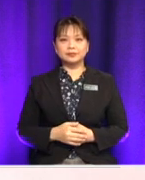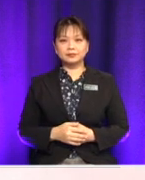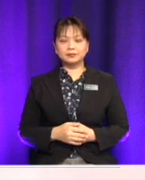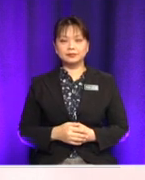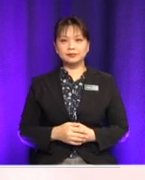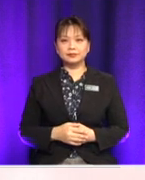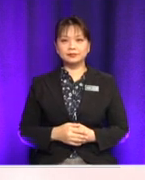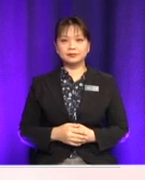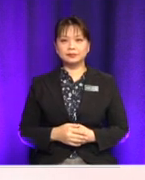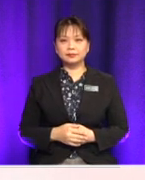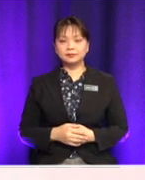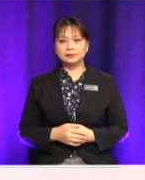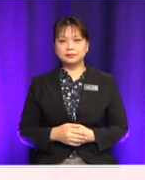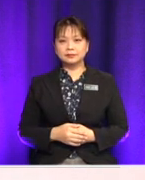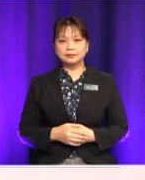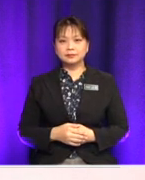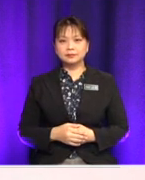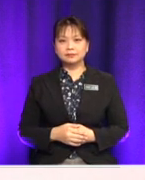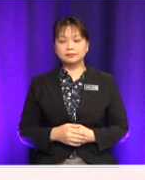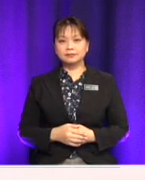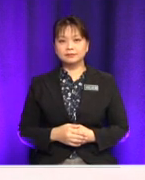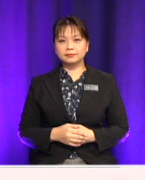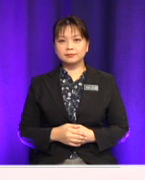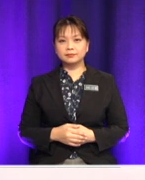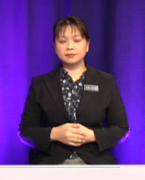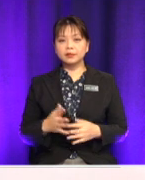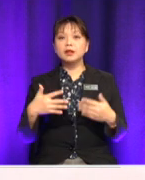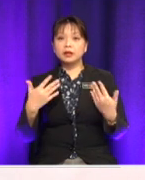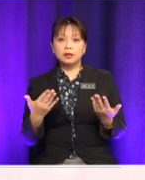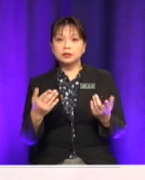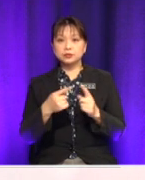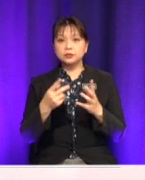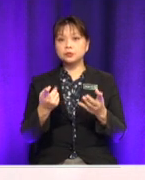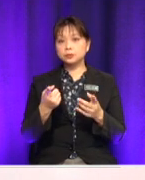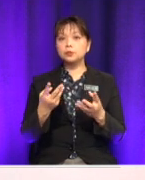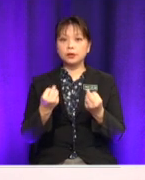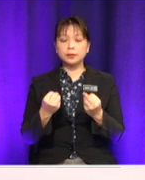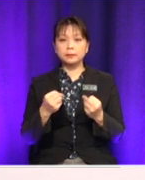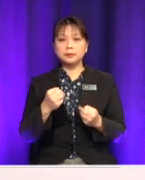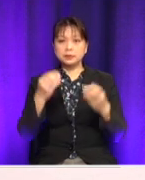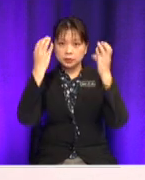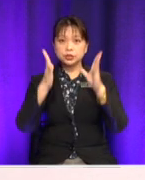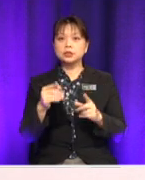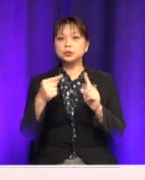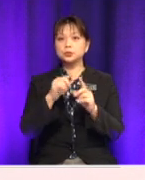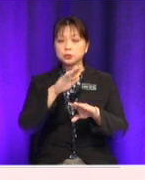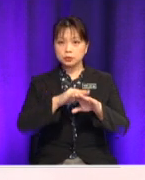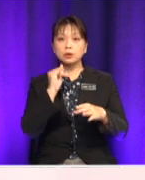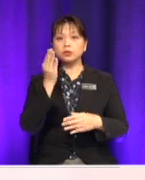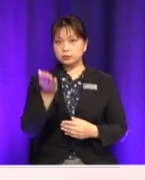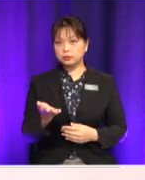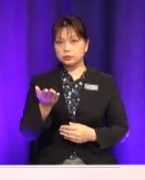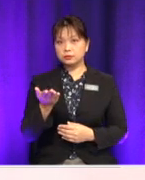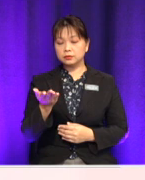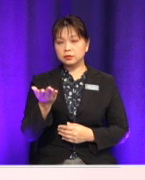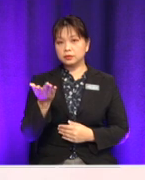Faizul! Hi, madam. Okay, so how do you want me to address you, Muhammad Faizul Akmal?